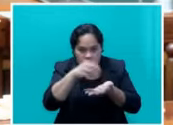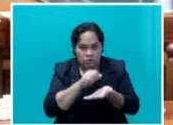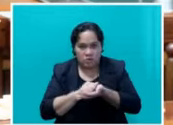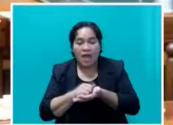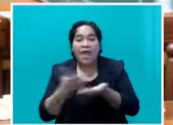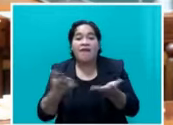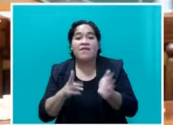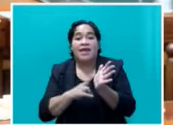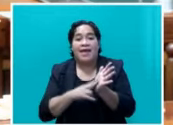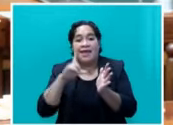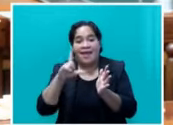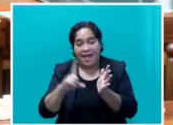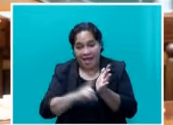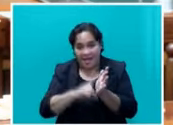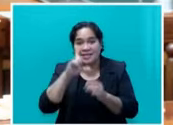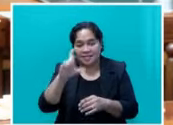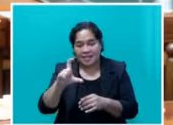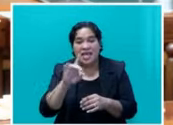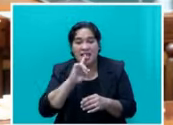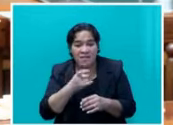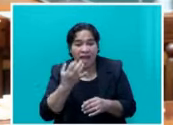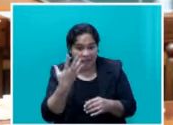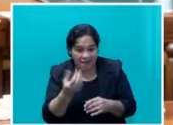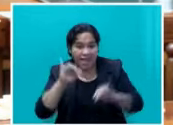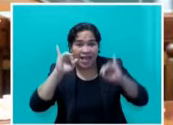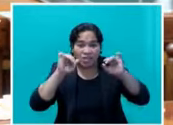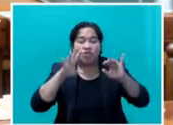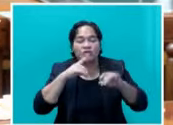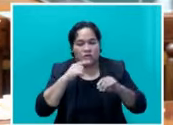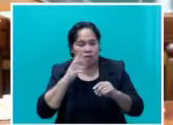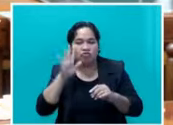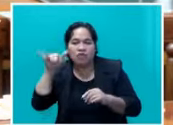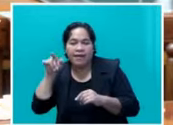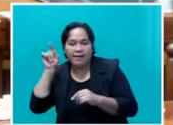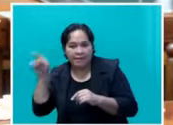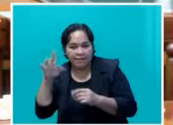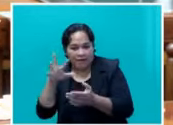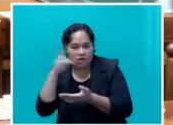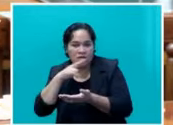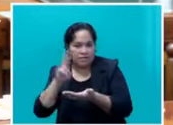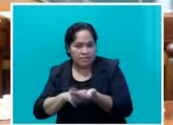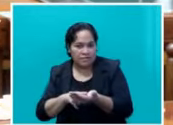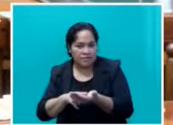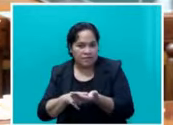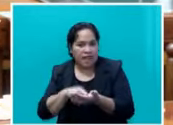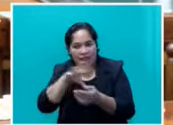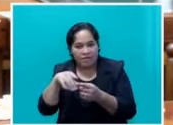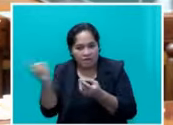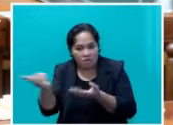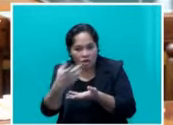there are any issues that we have, it is referred back to the NLC because of the